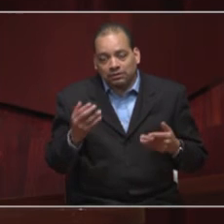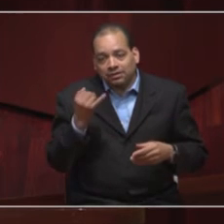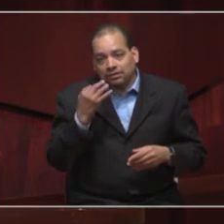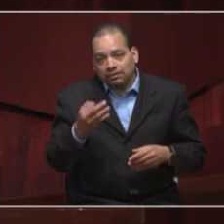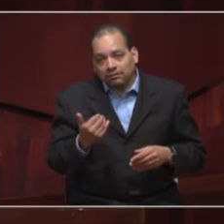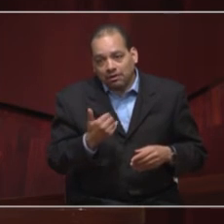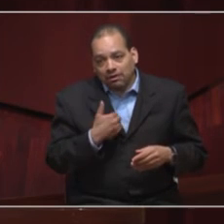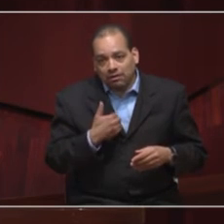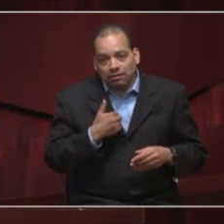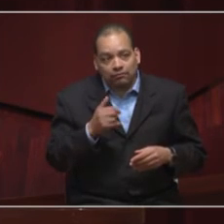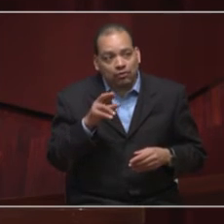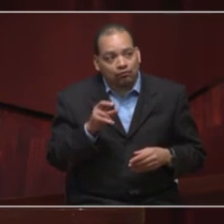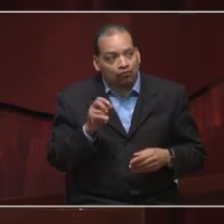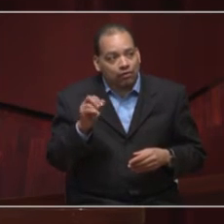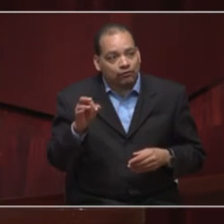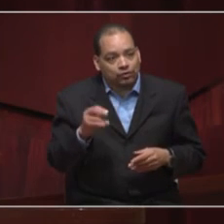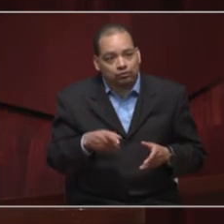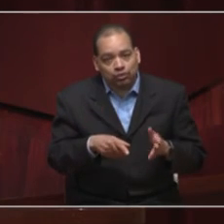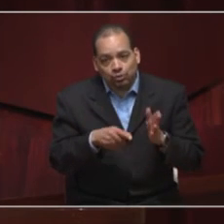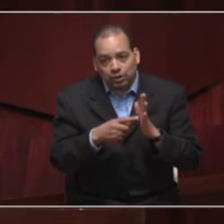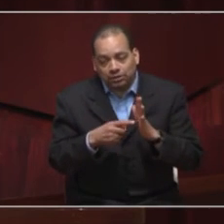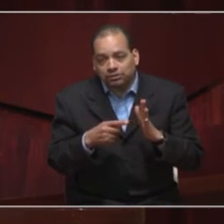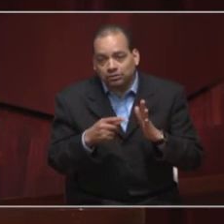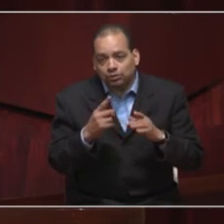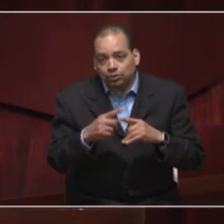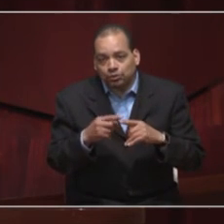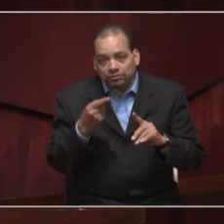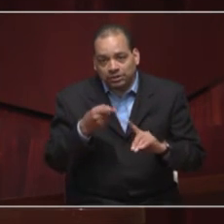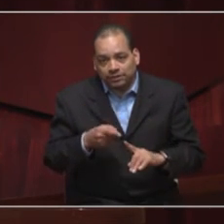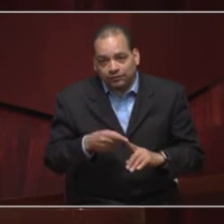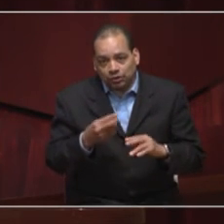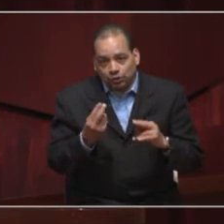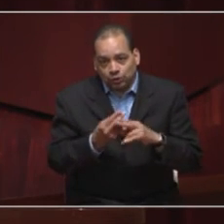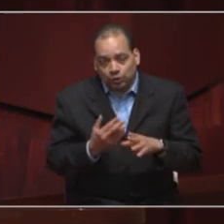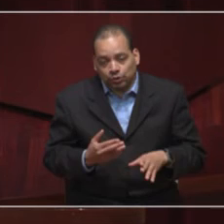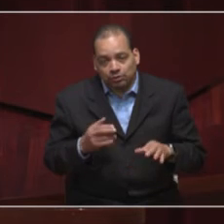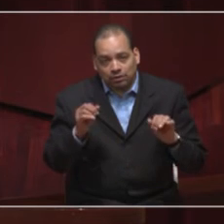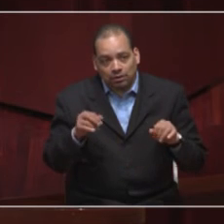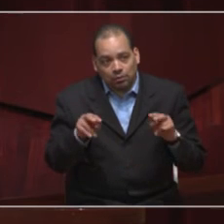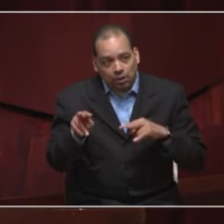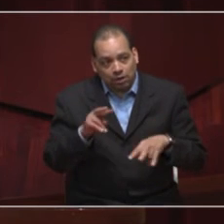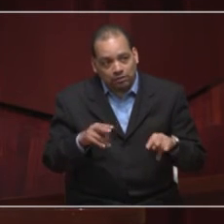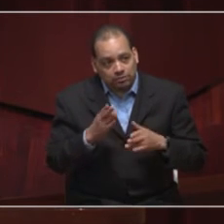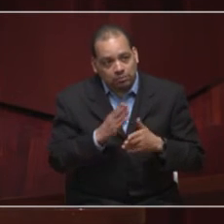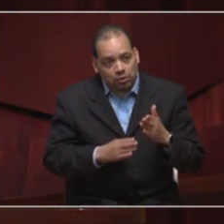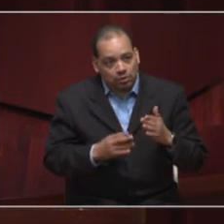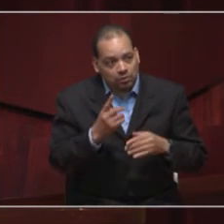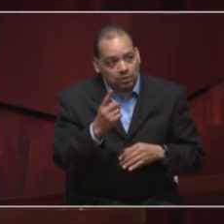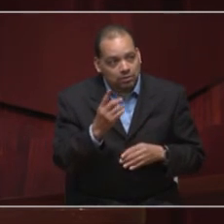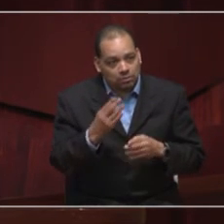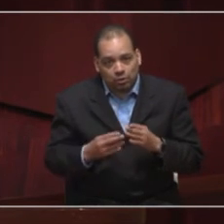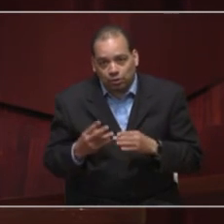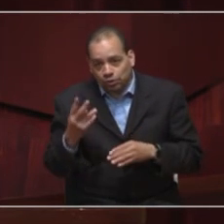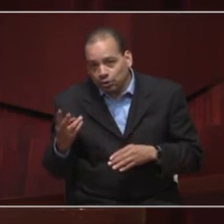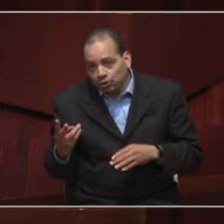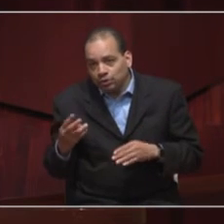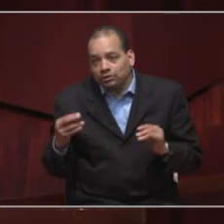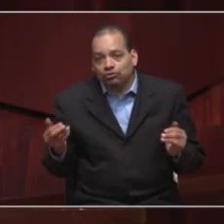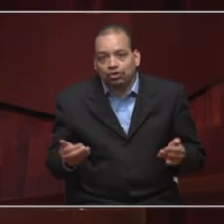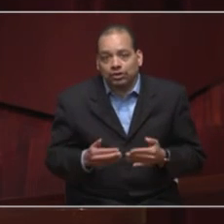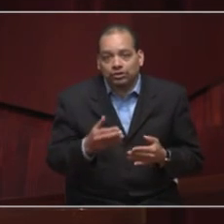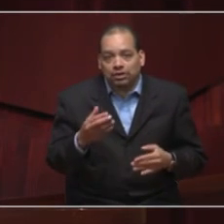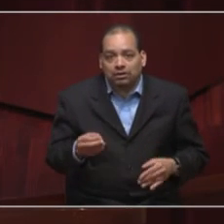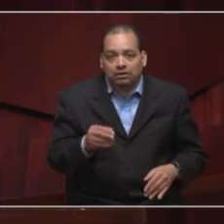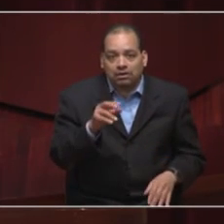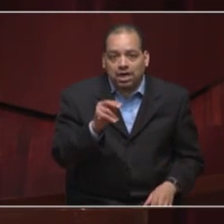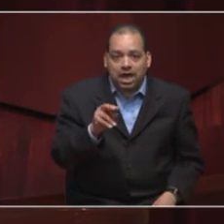request capabilities to a specific user, they can watch modules 1 and 2, which are the introduction and navigation, and then the